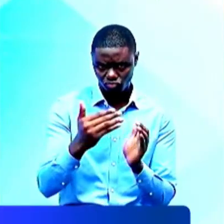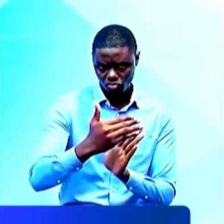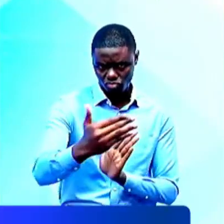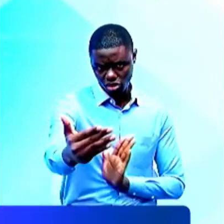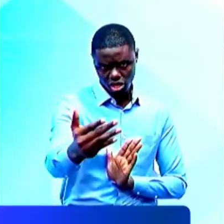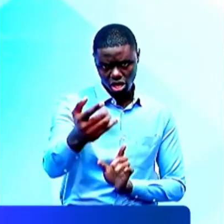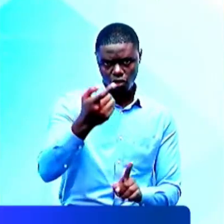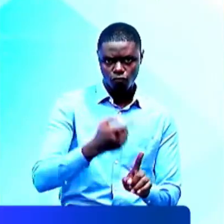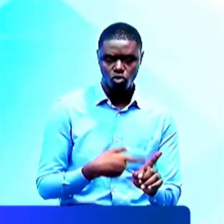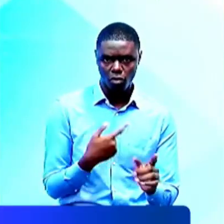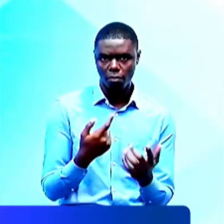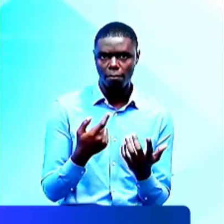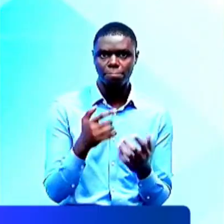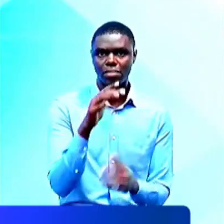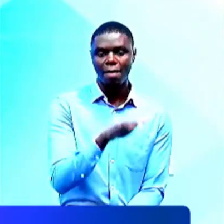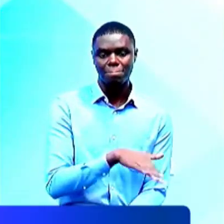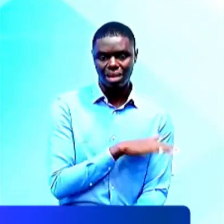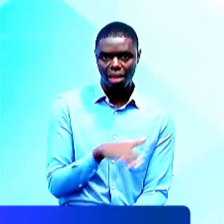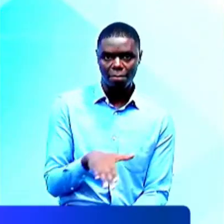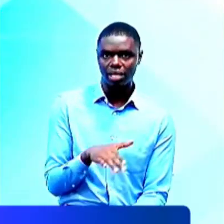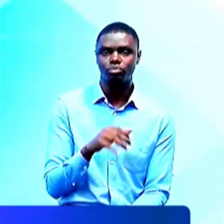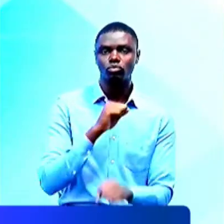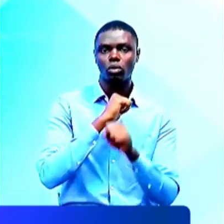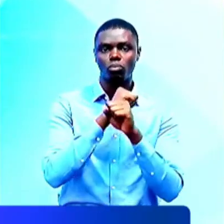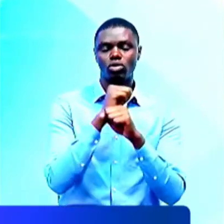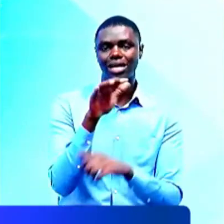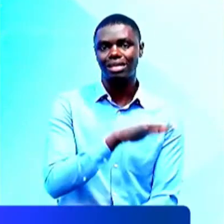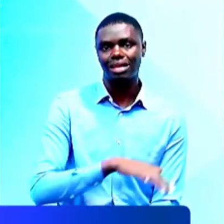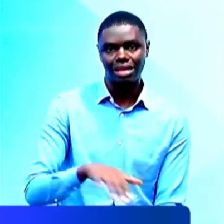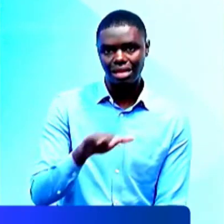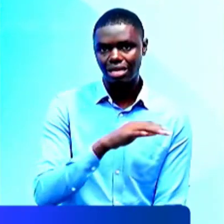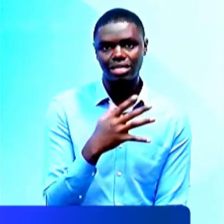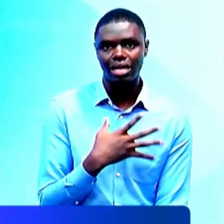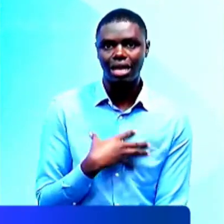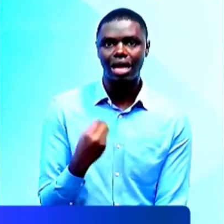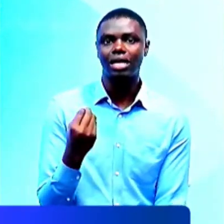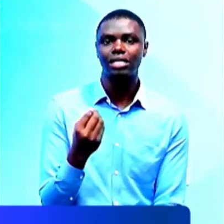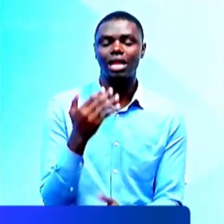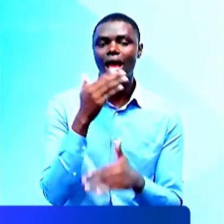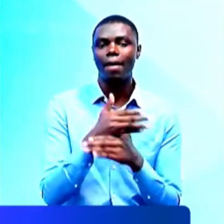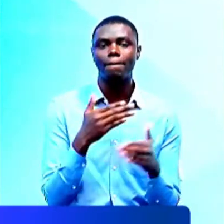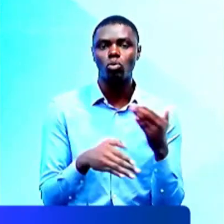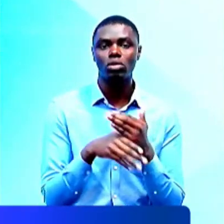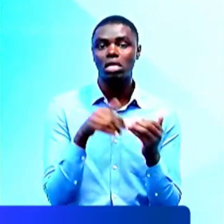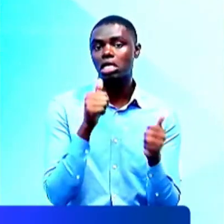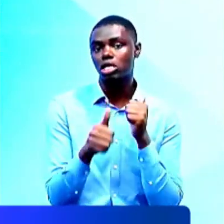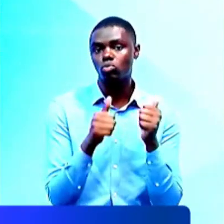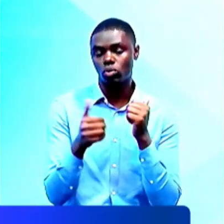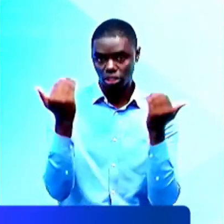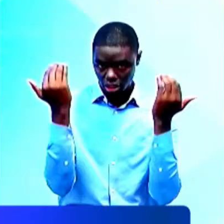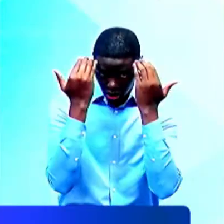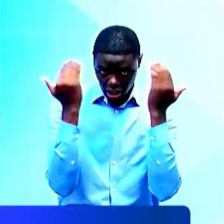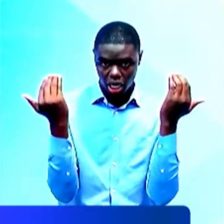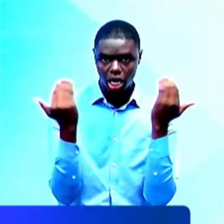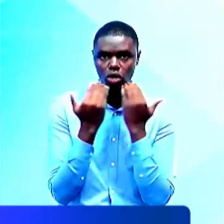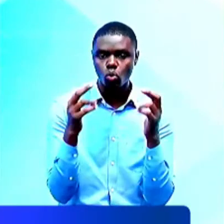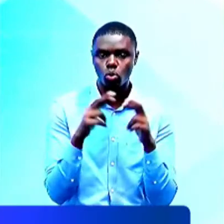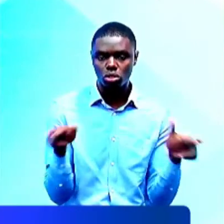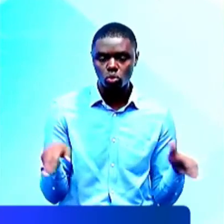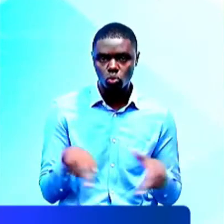the precincts of Parliament, protected areas, and a building in which a courtroom